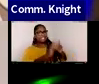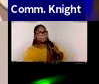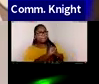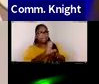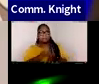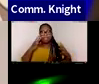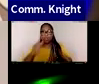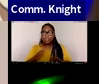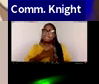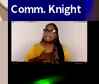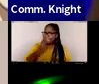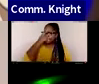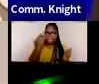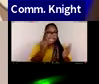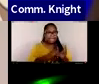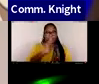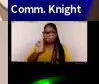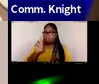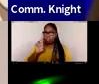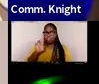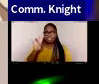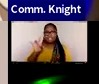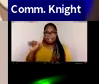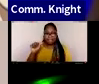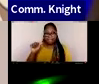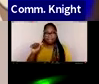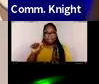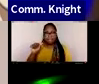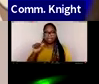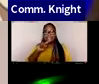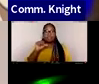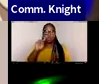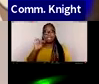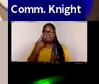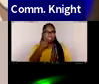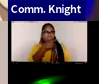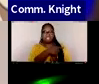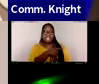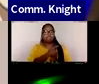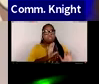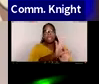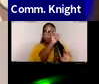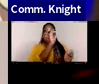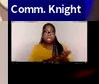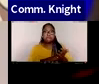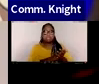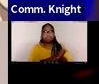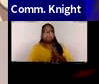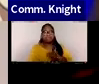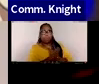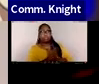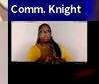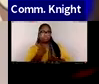to reconsider R7A zoning, because this is just me pushing their beliefs of